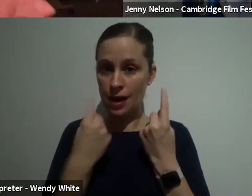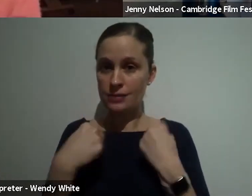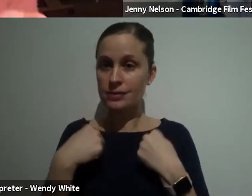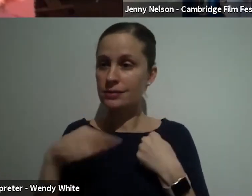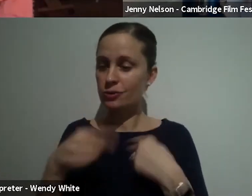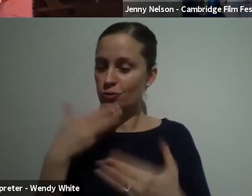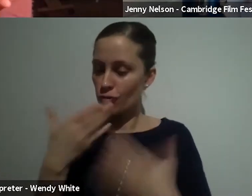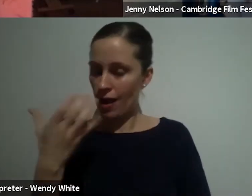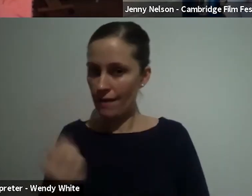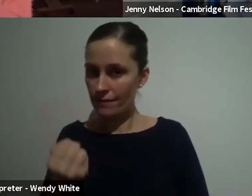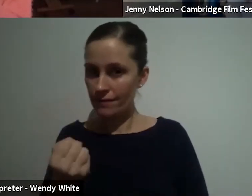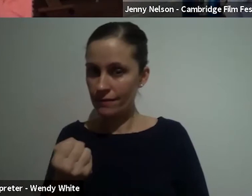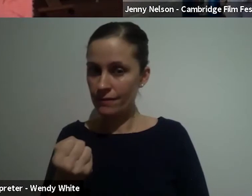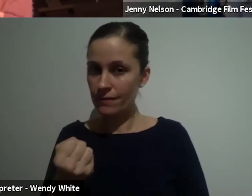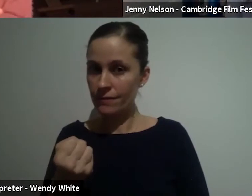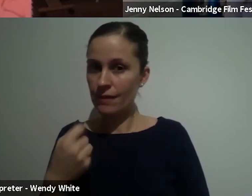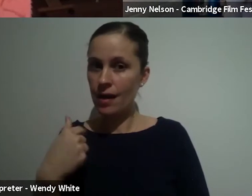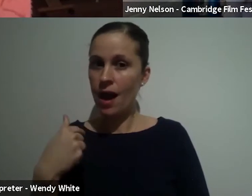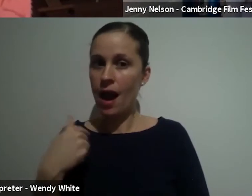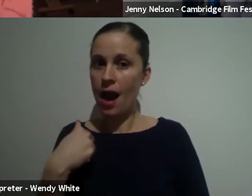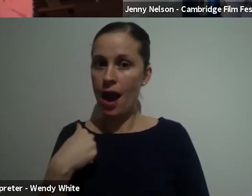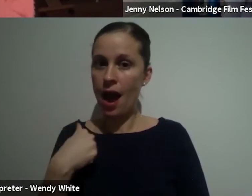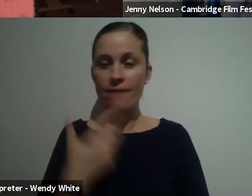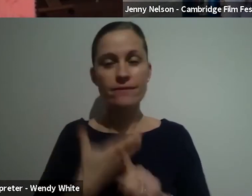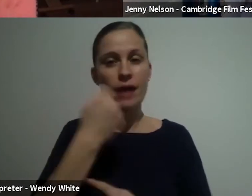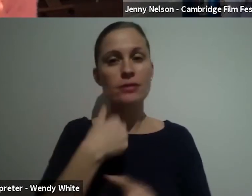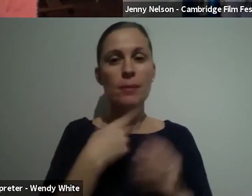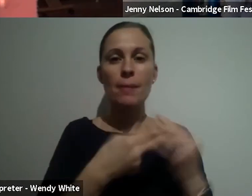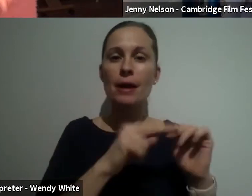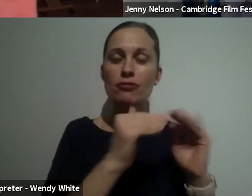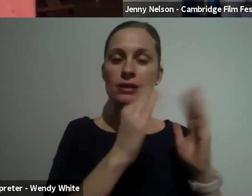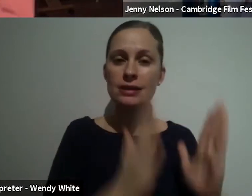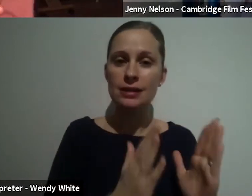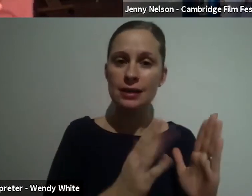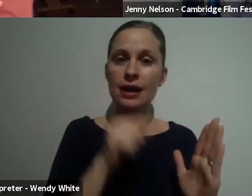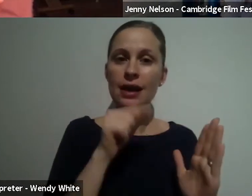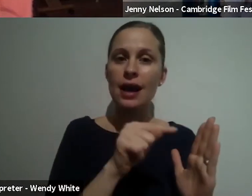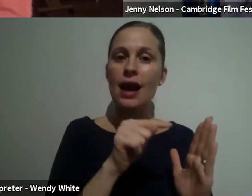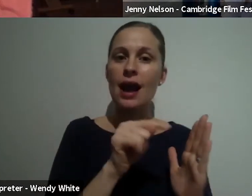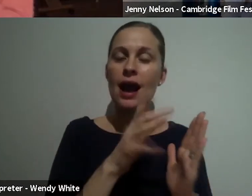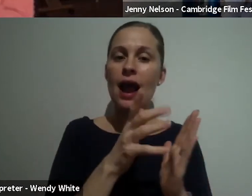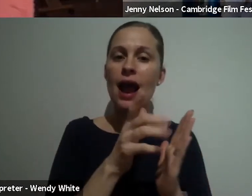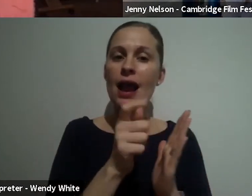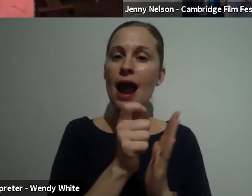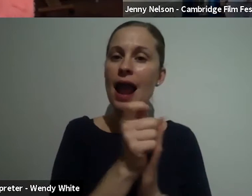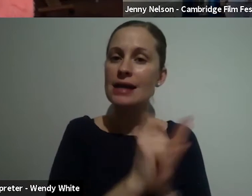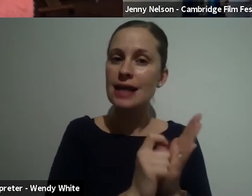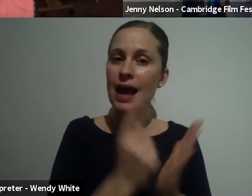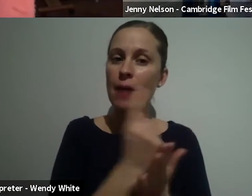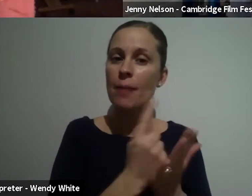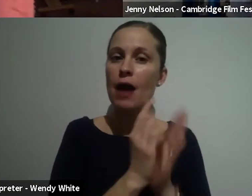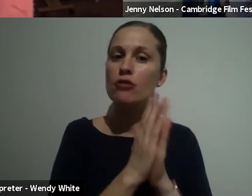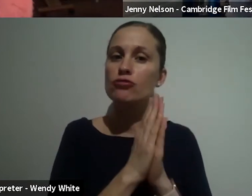place this religion notebook with an essay. That it's the essay that appears during the religious class about